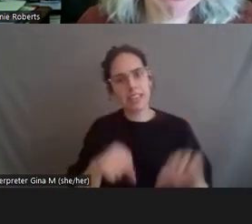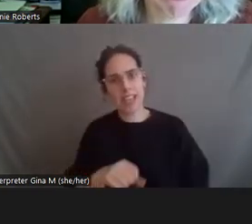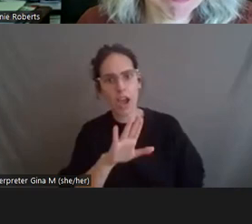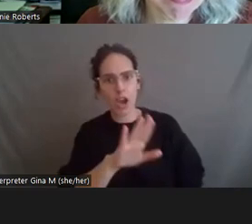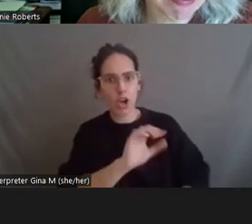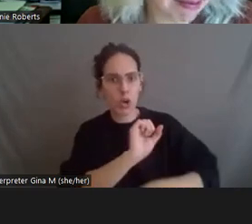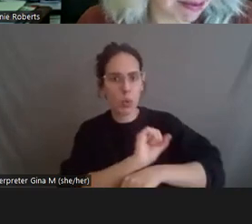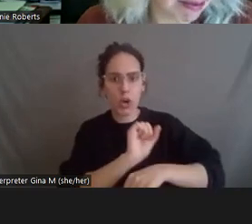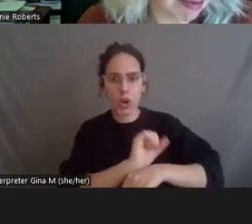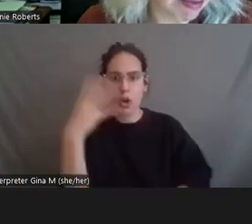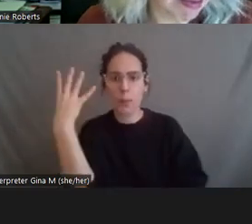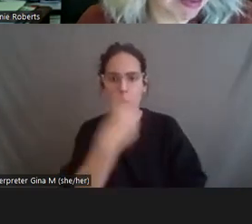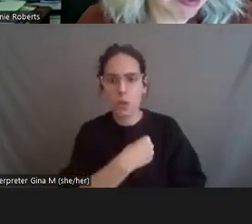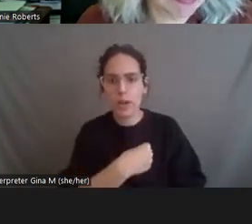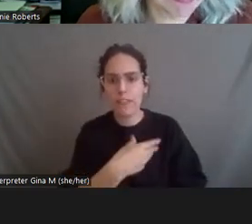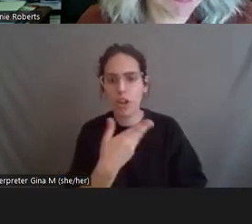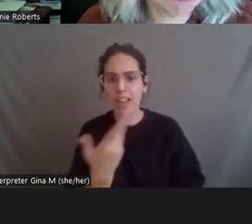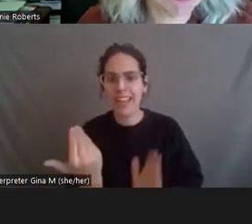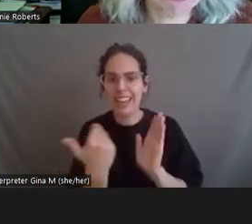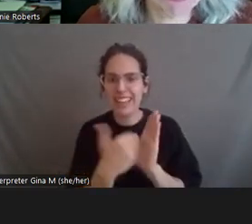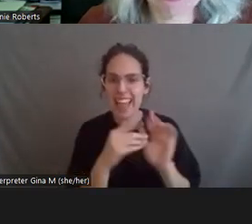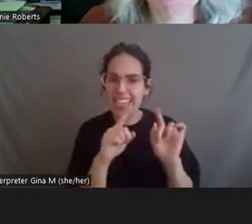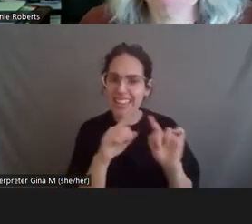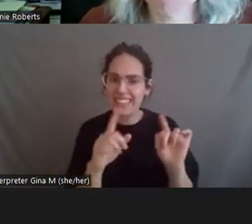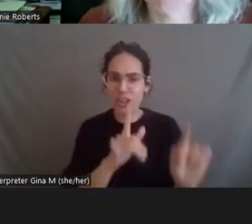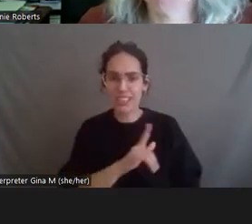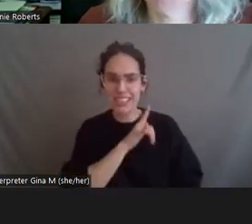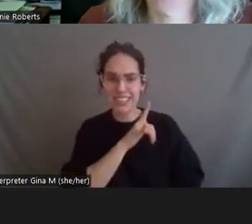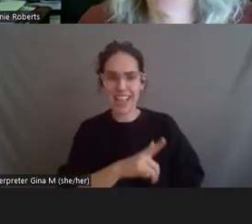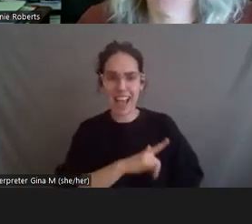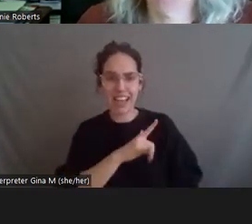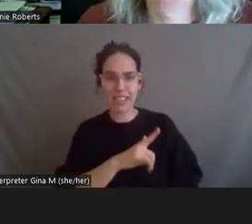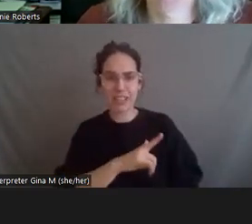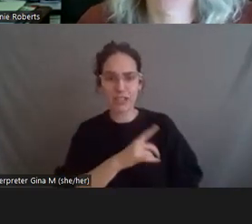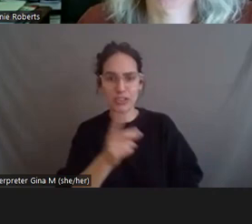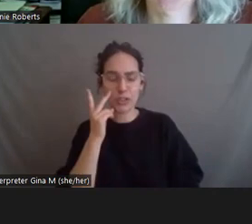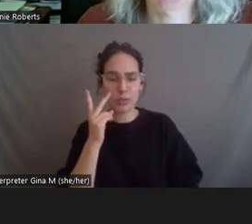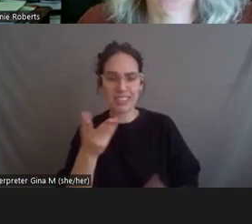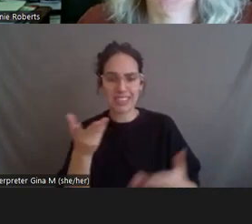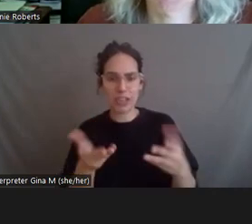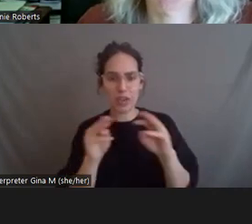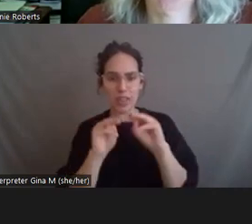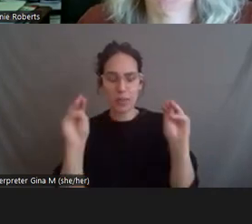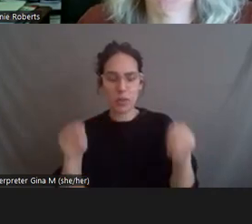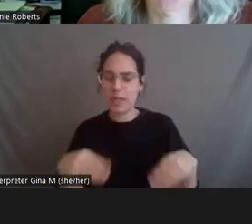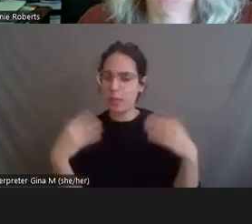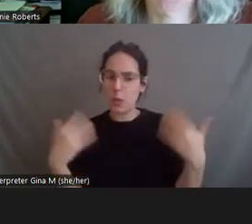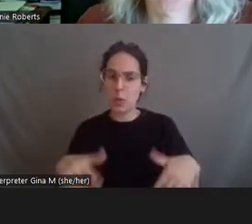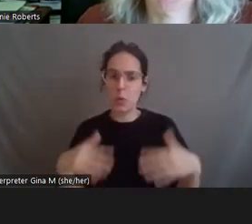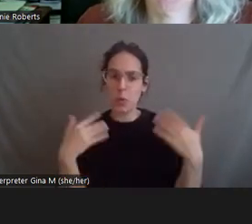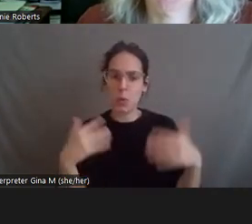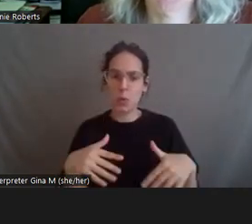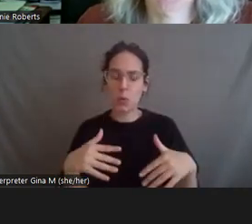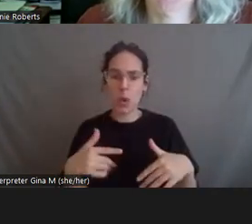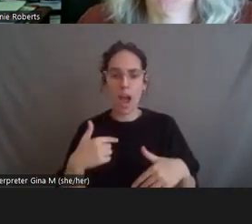is fabulous. And again, just the different styles here that are represented at the museum, it really speaks about, I think to me,